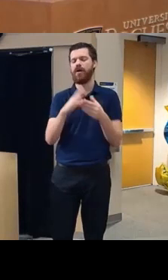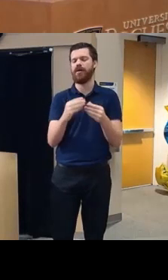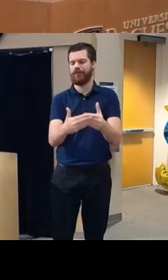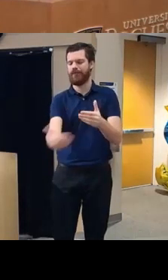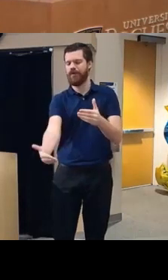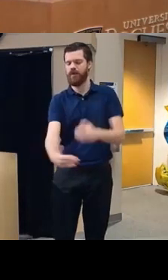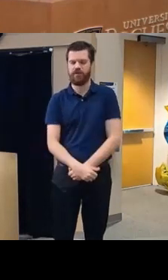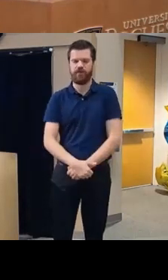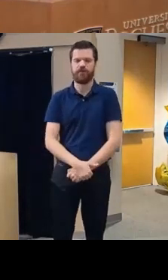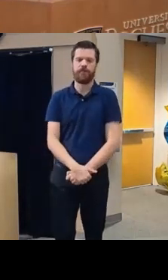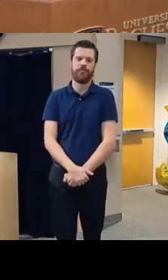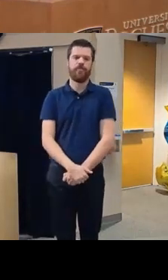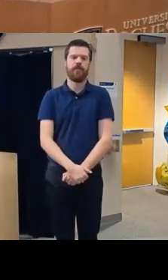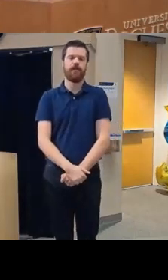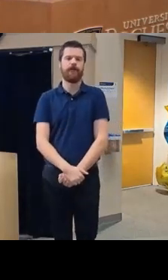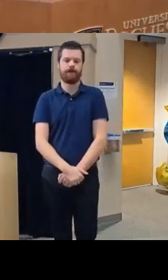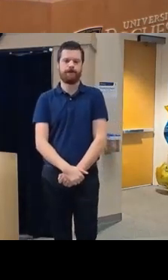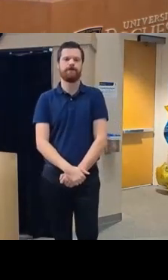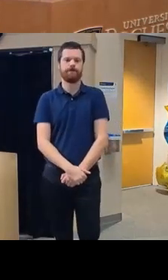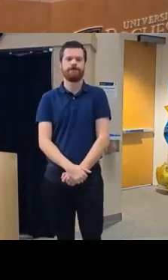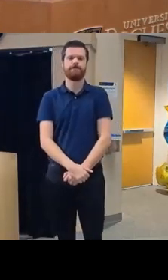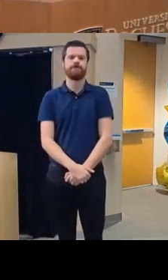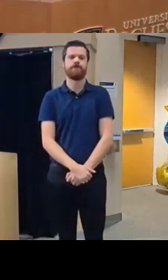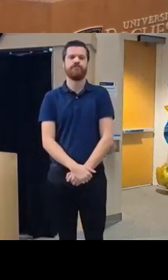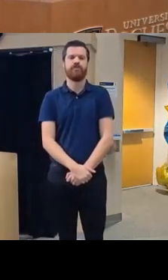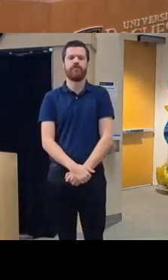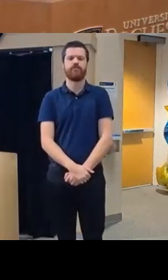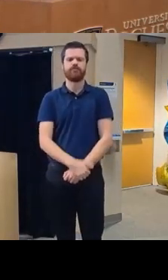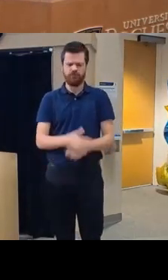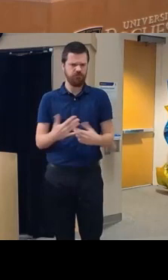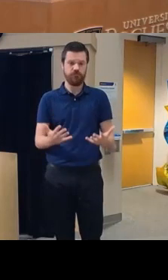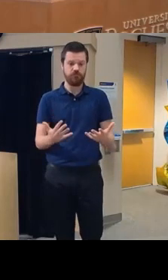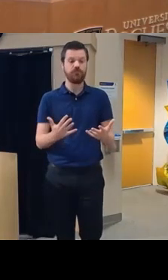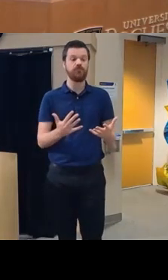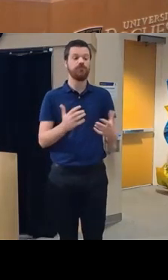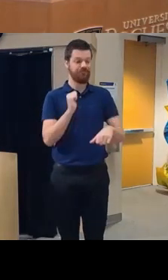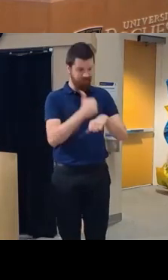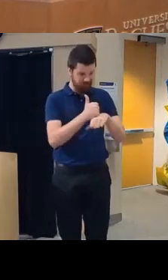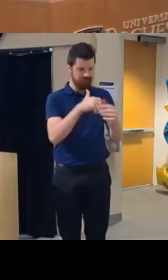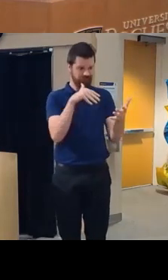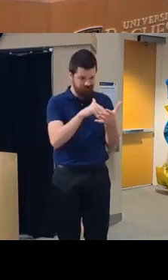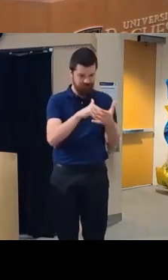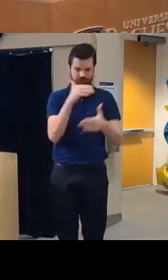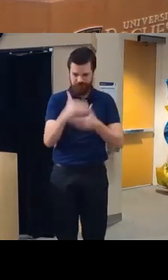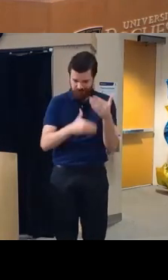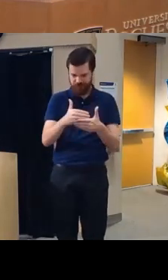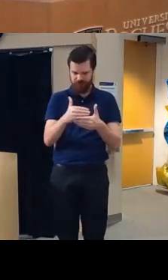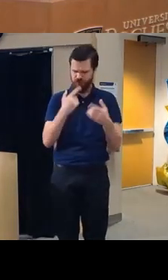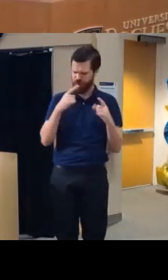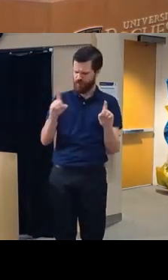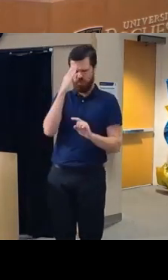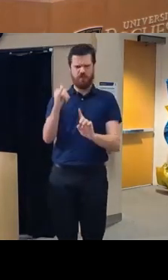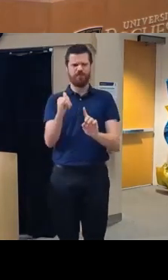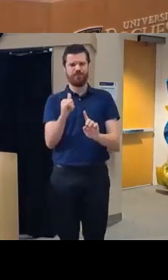up. And so, okay. So what about this thing? Why did it work? Like, who really cares? What